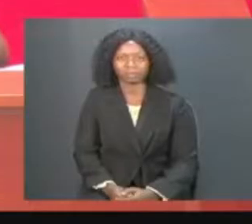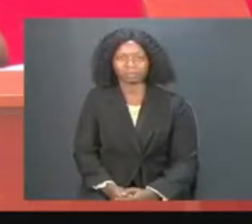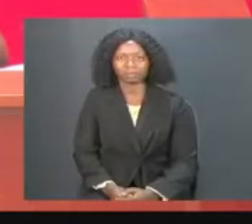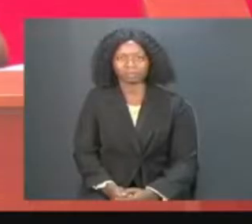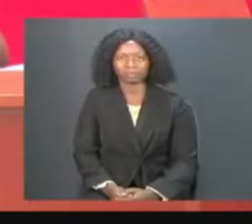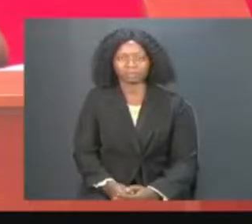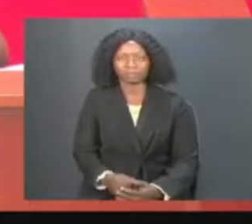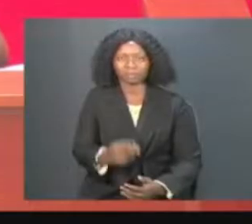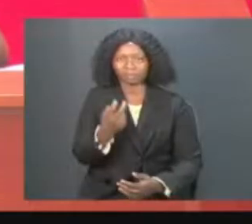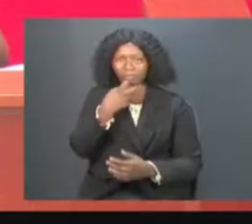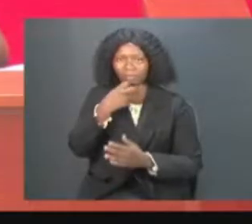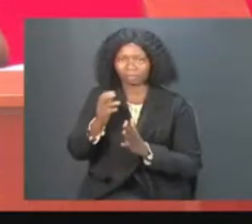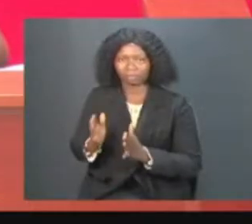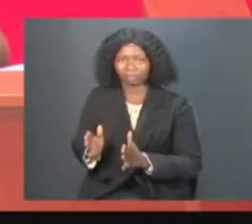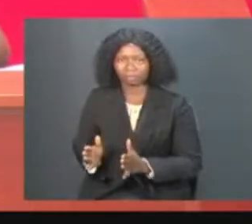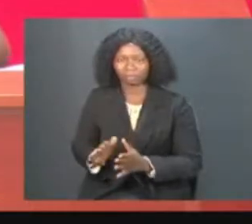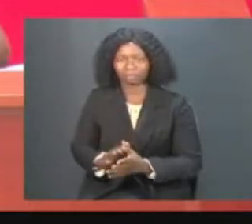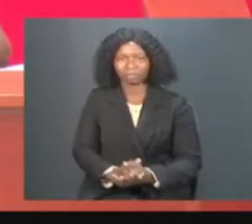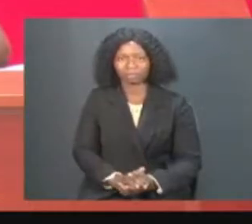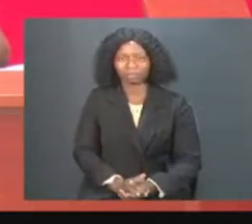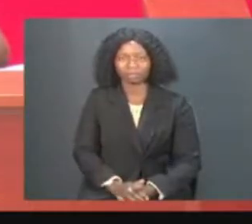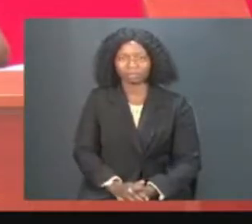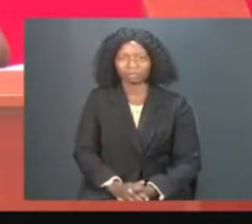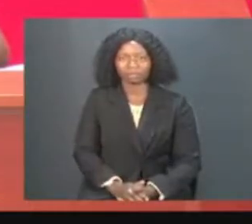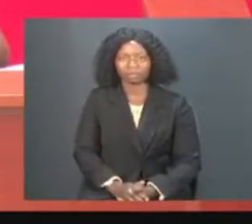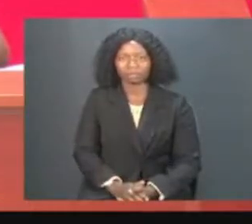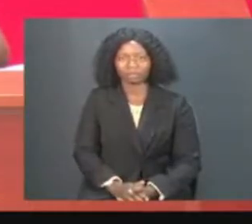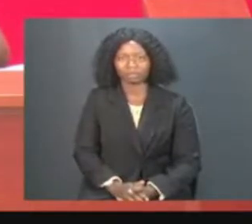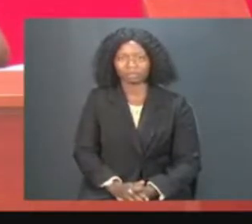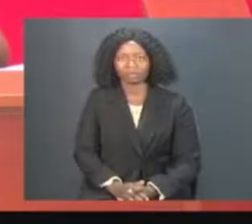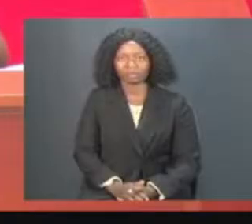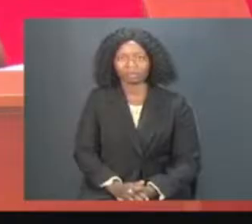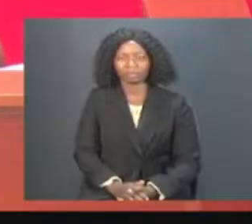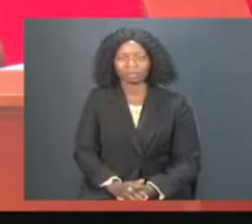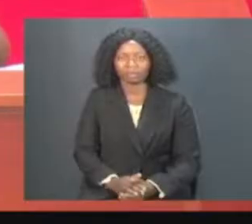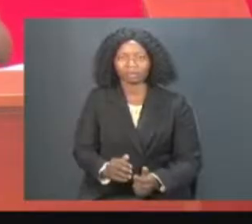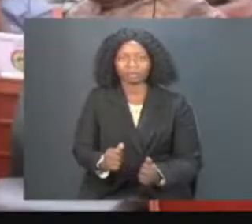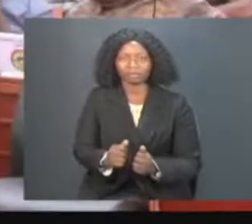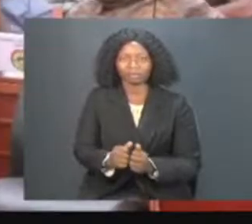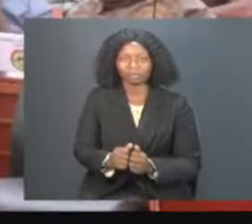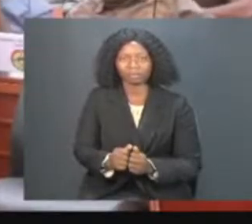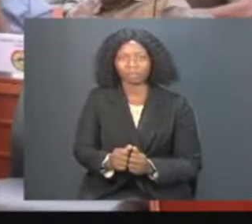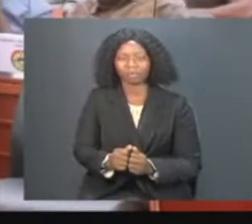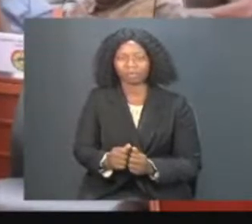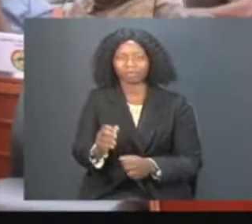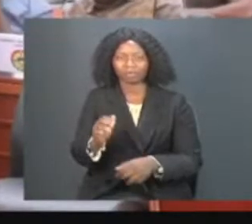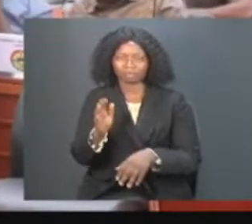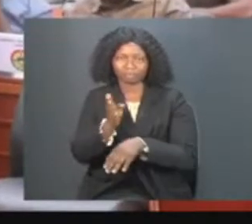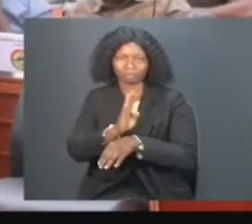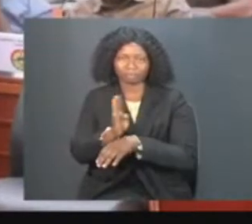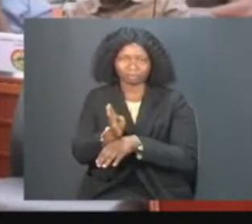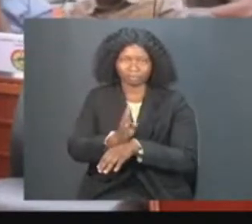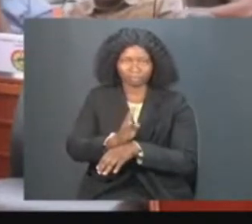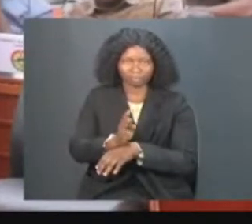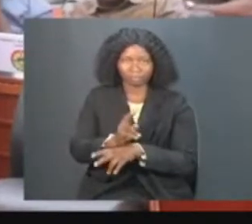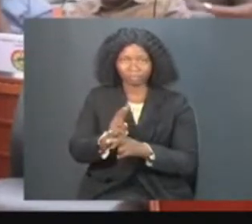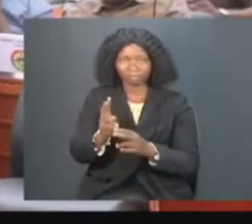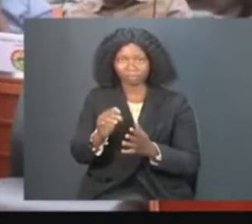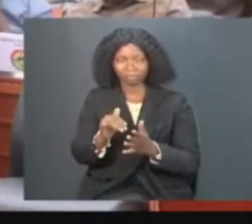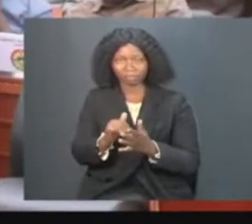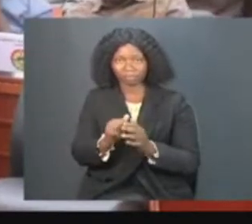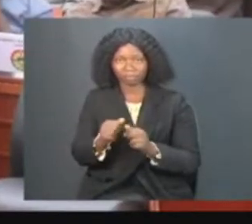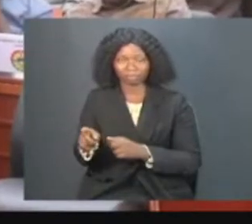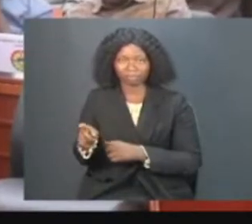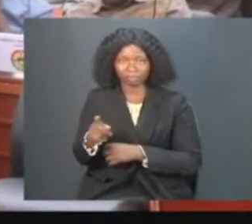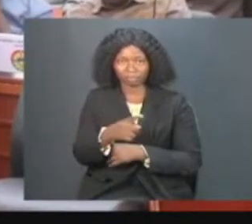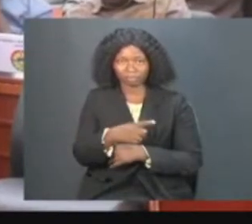Mr. Speaker, if I could apply to vary the order of business so that we